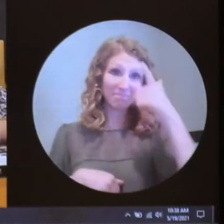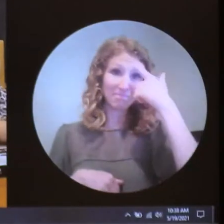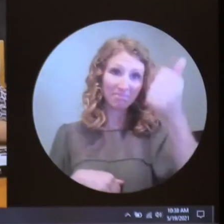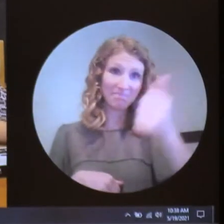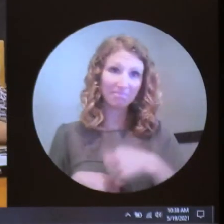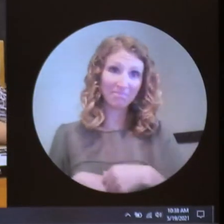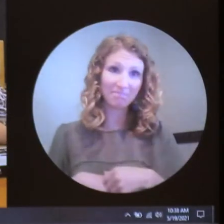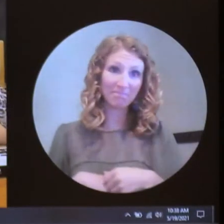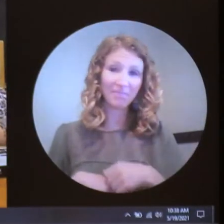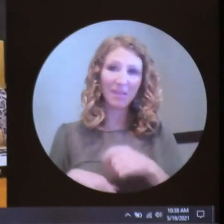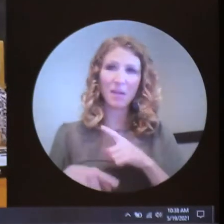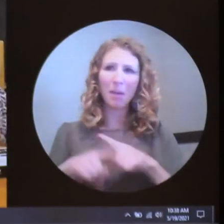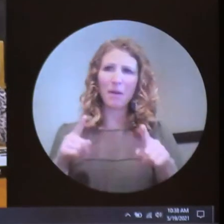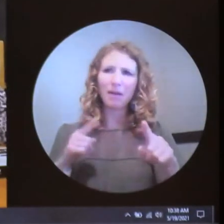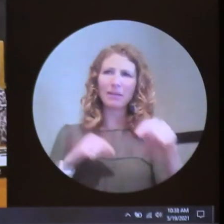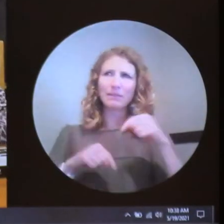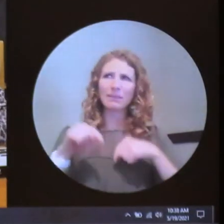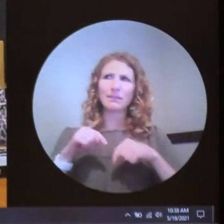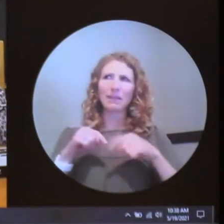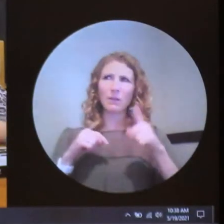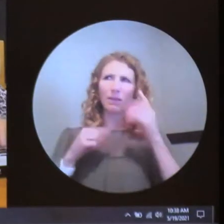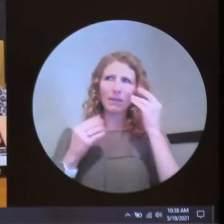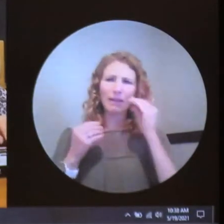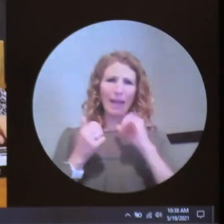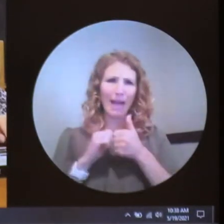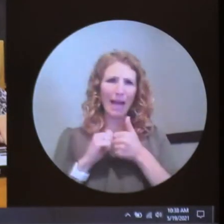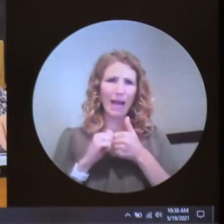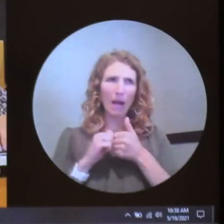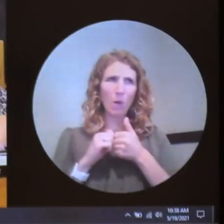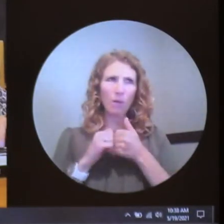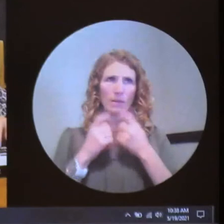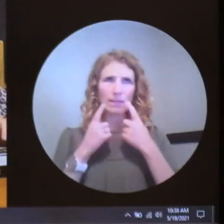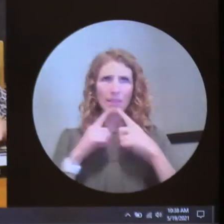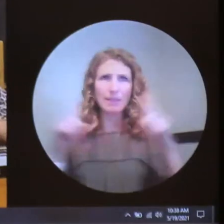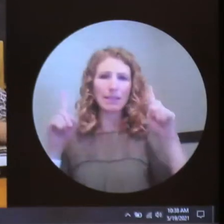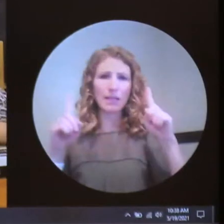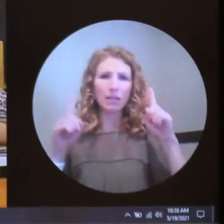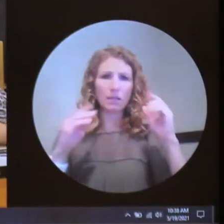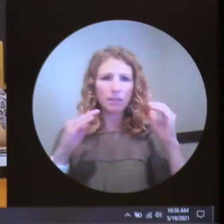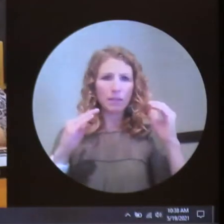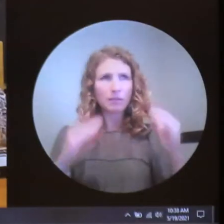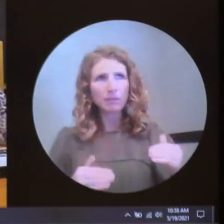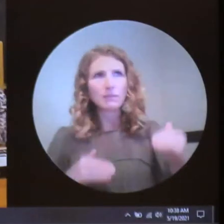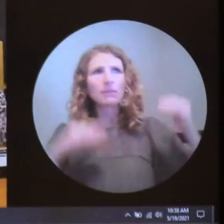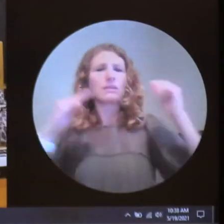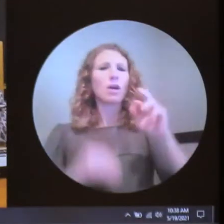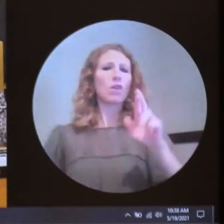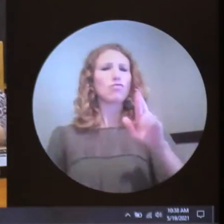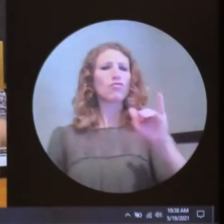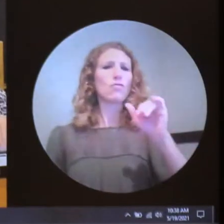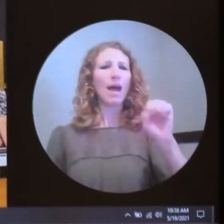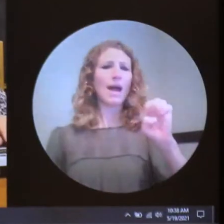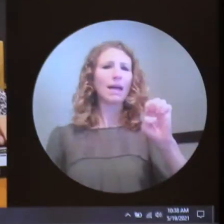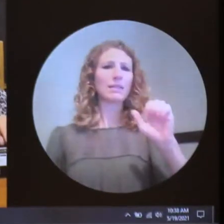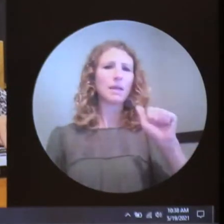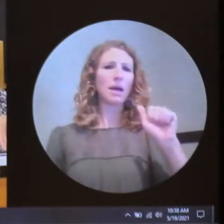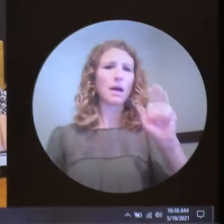above? Don't worry, I'm not going to tell you to rise above without giving you practical